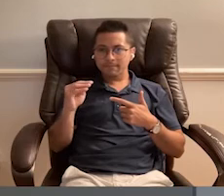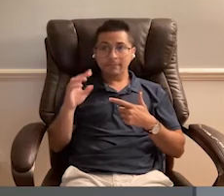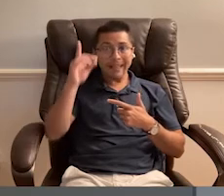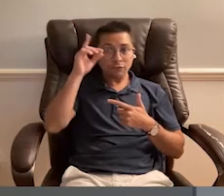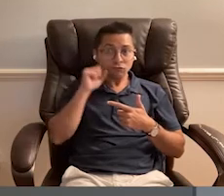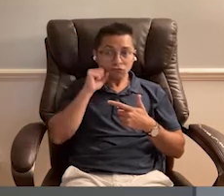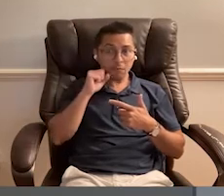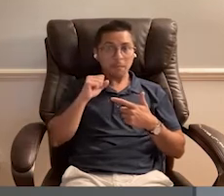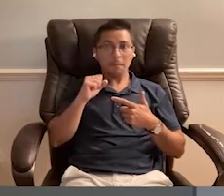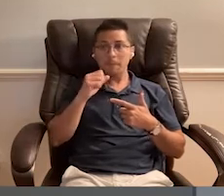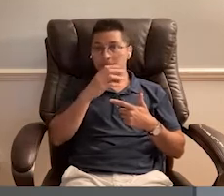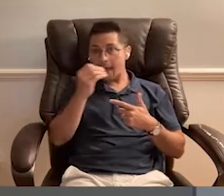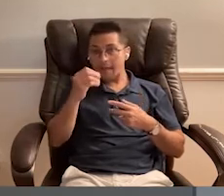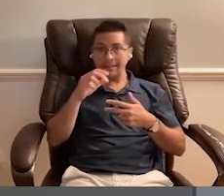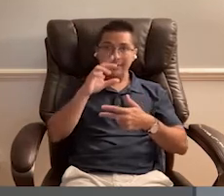or